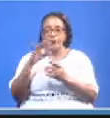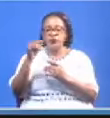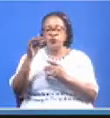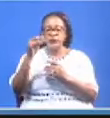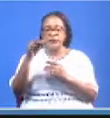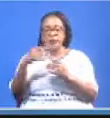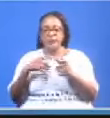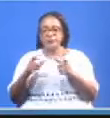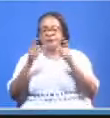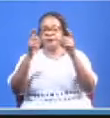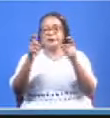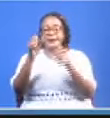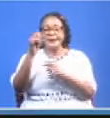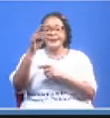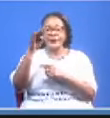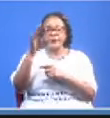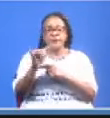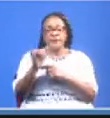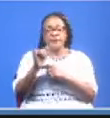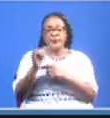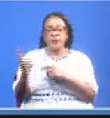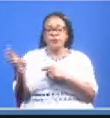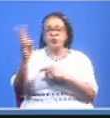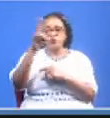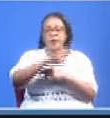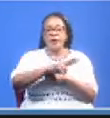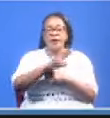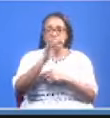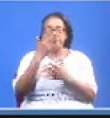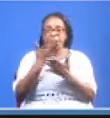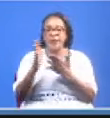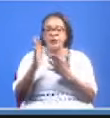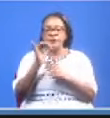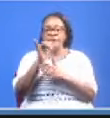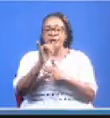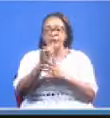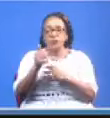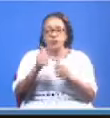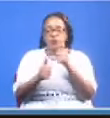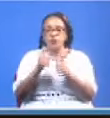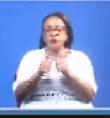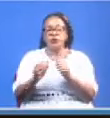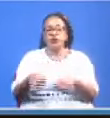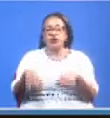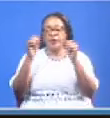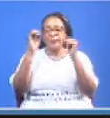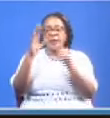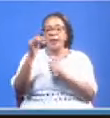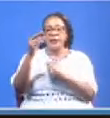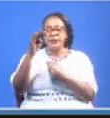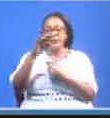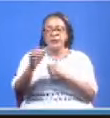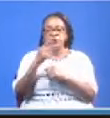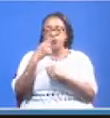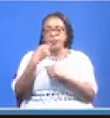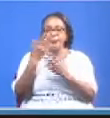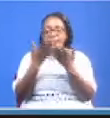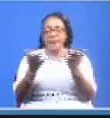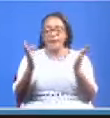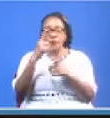went to Steve Kinnisu. The two-day tournament was part of the farewell for the outgoing chairman, Charles Kariuki, who has been at the helm